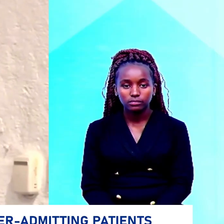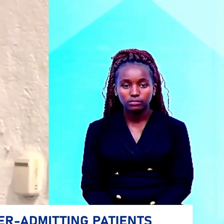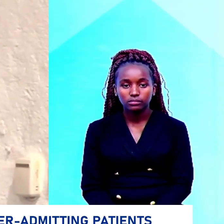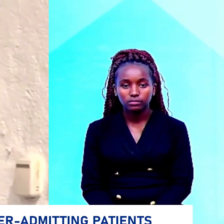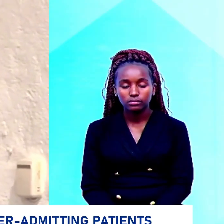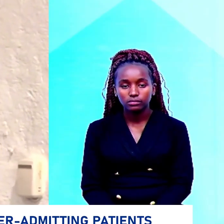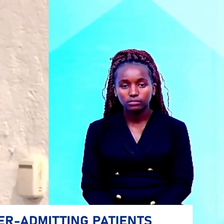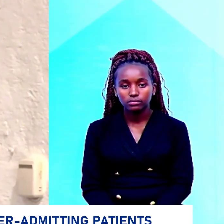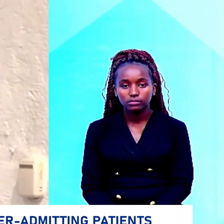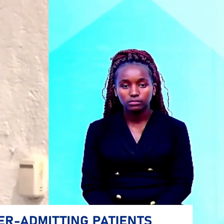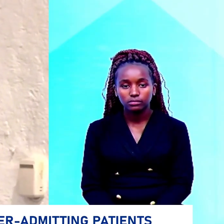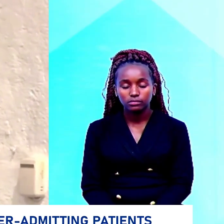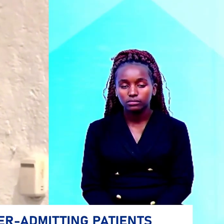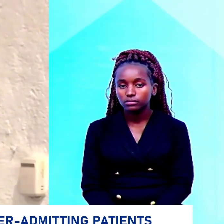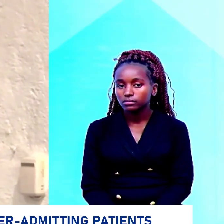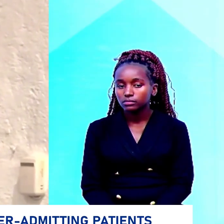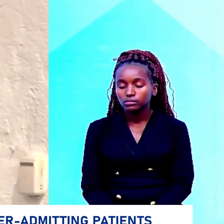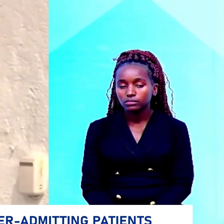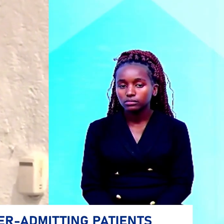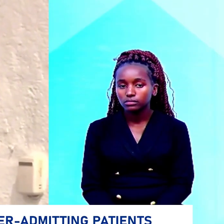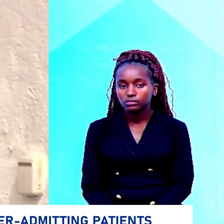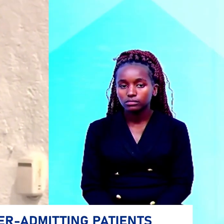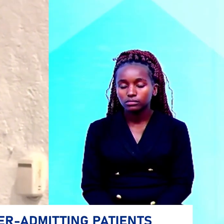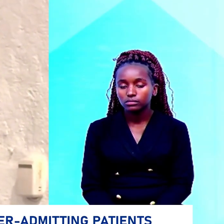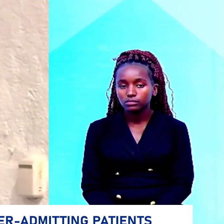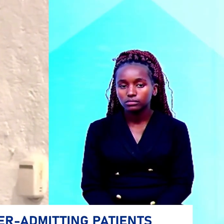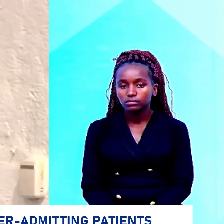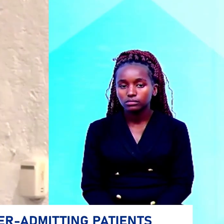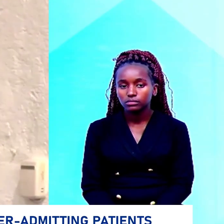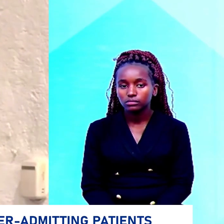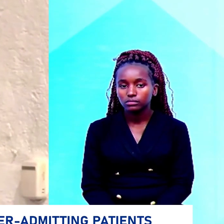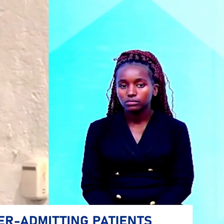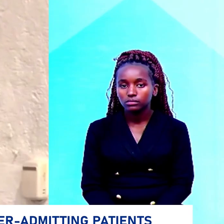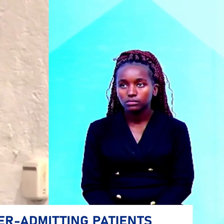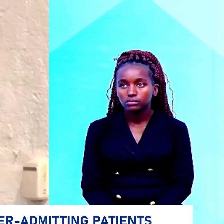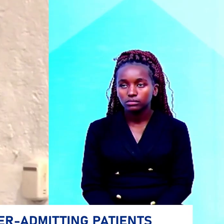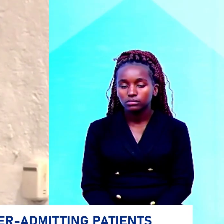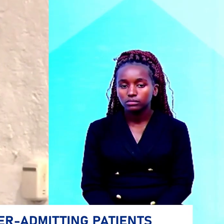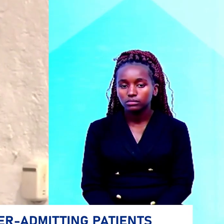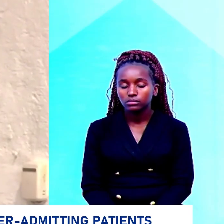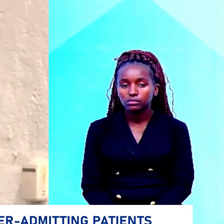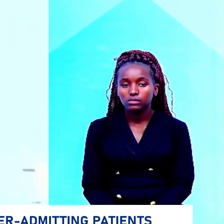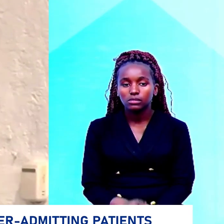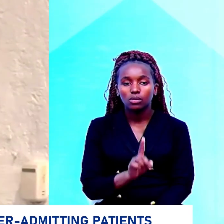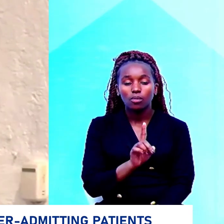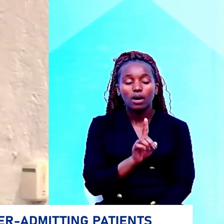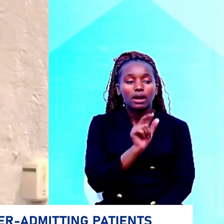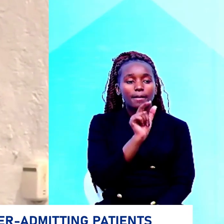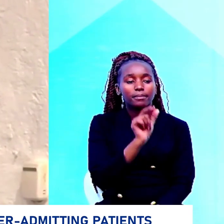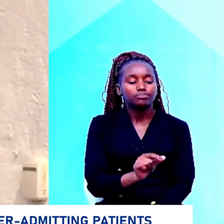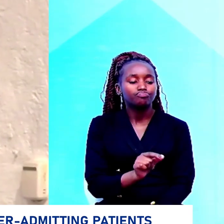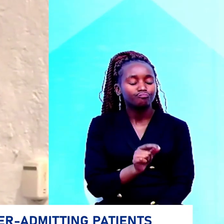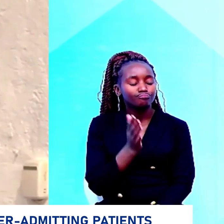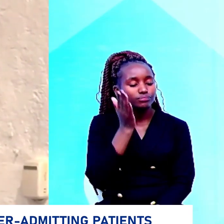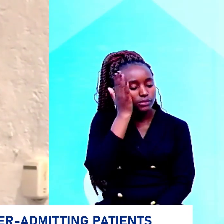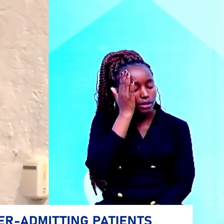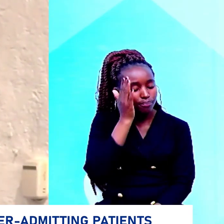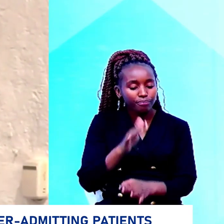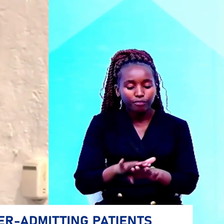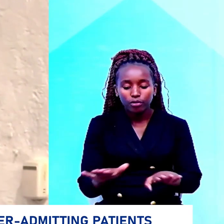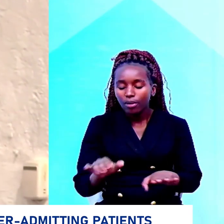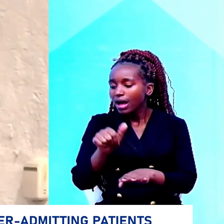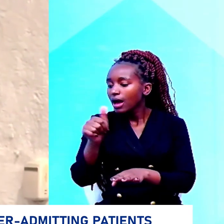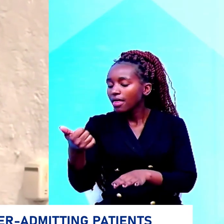Kenyans will sleep on the floor and 2 other Kenyans will be on a bed. They don't know each other, they don't have the